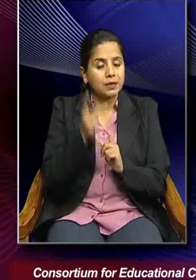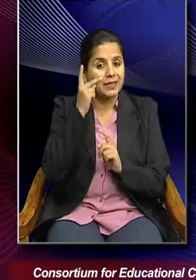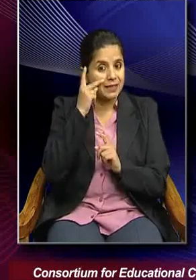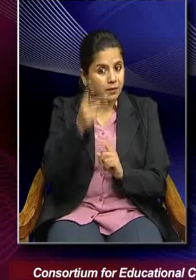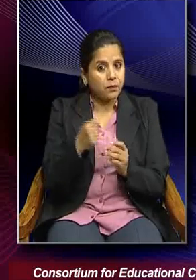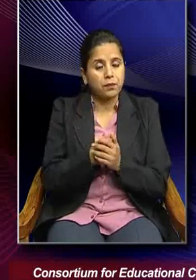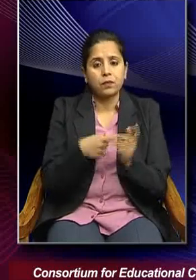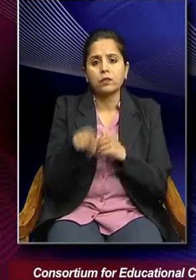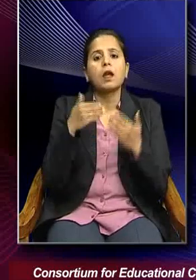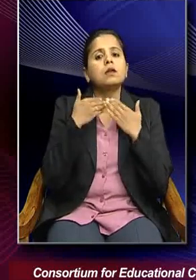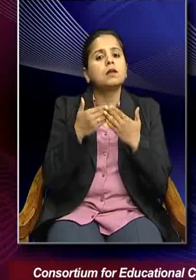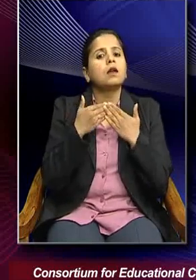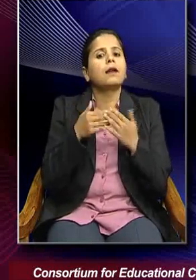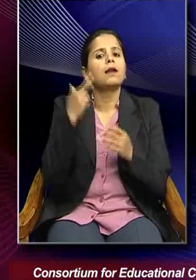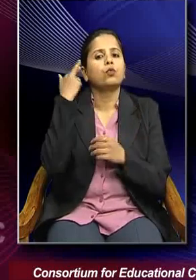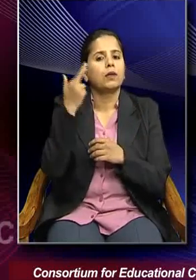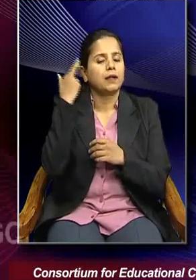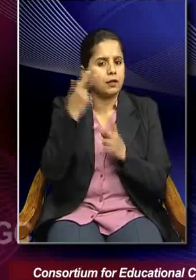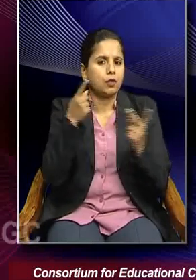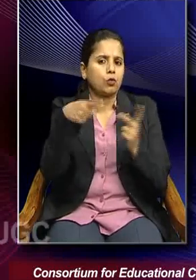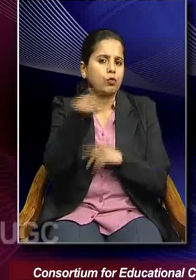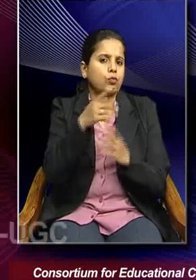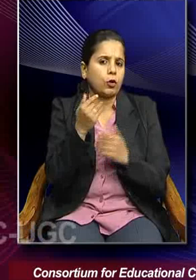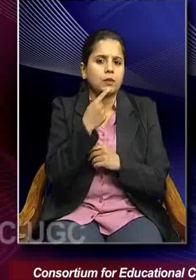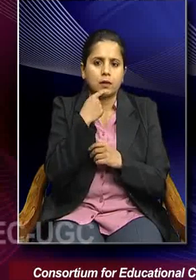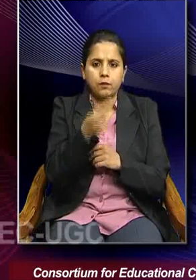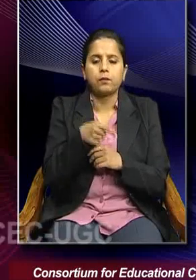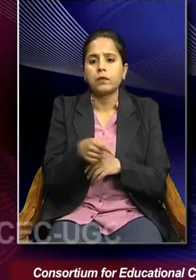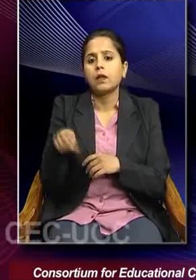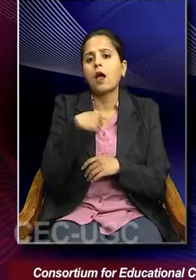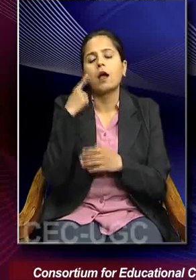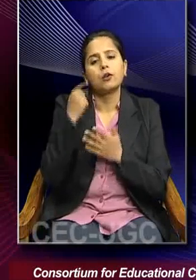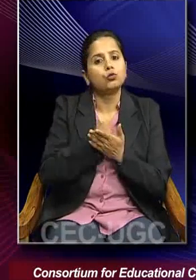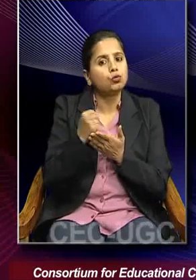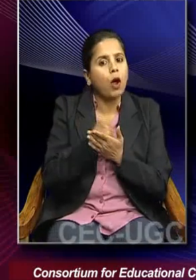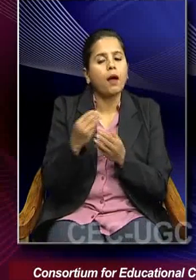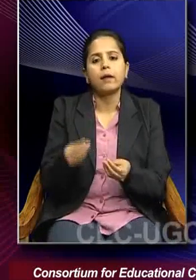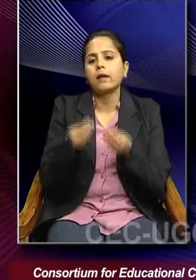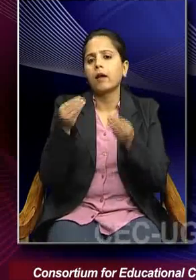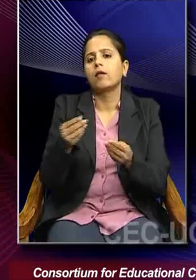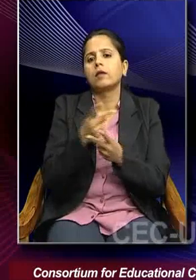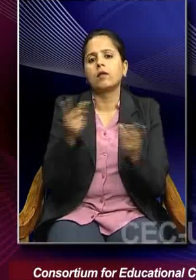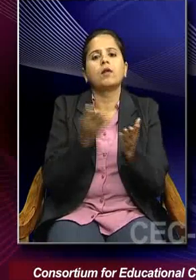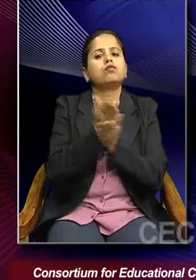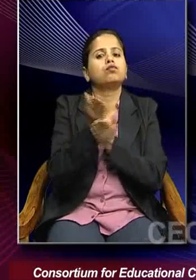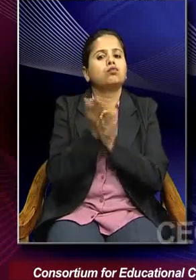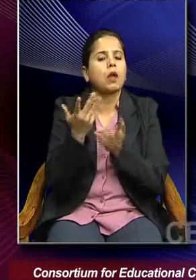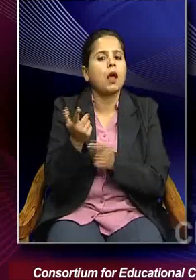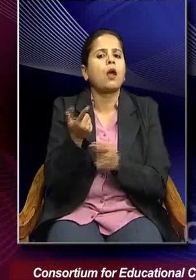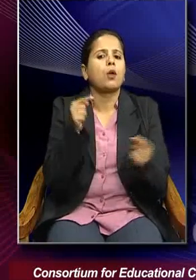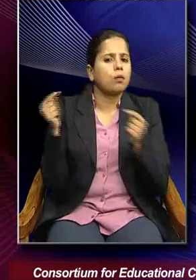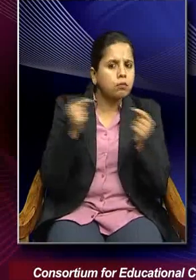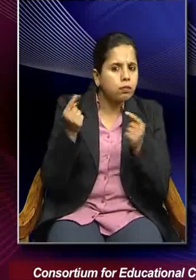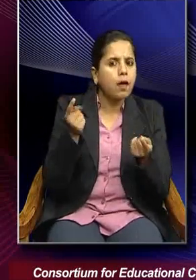is the study of reasoning, you can say, where we try to provide various arguments,